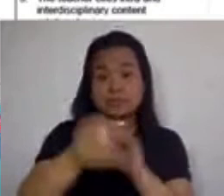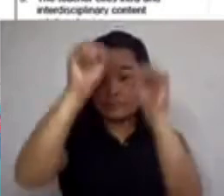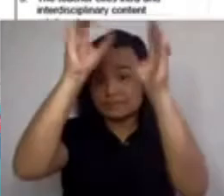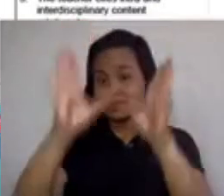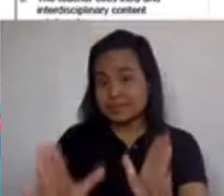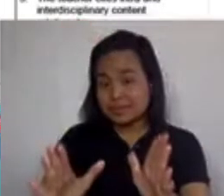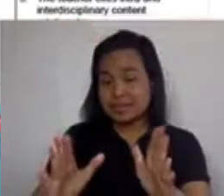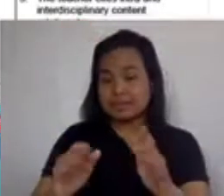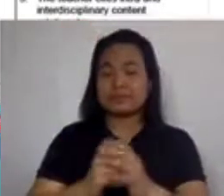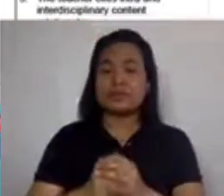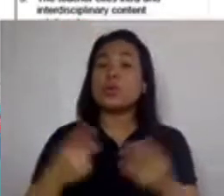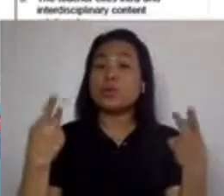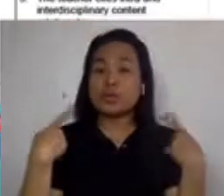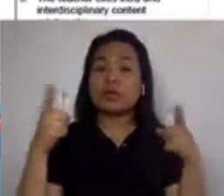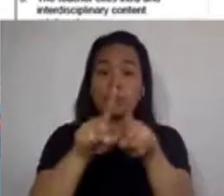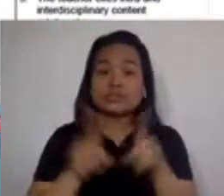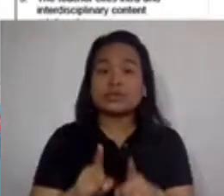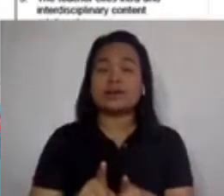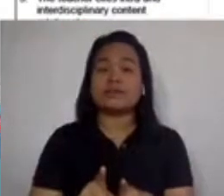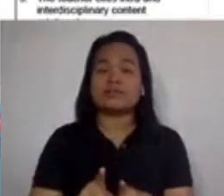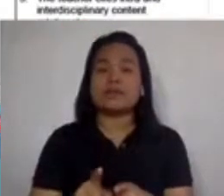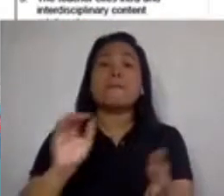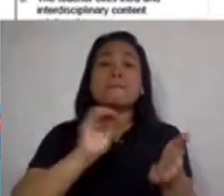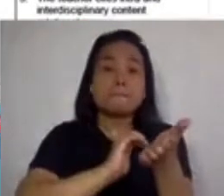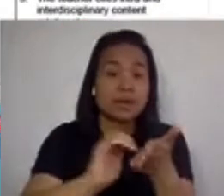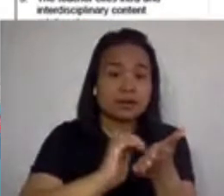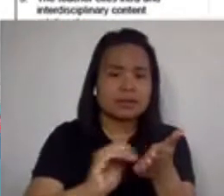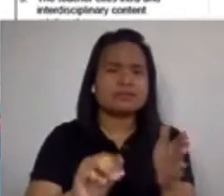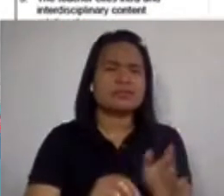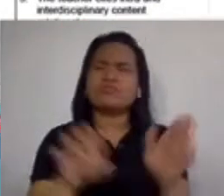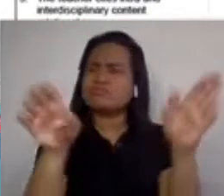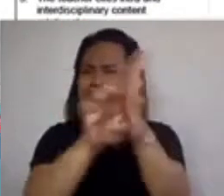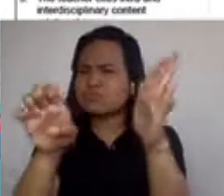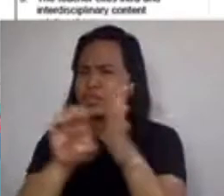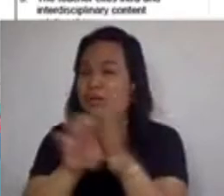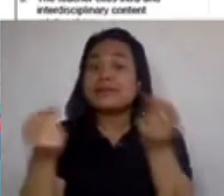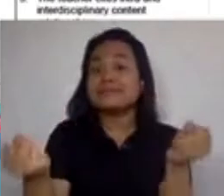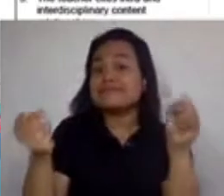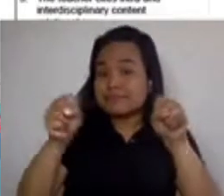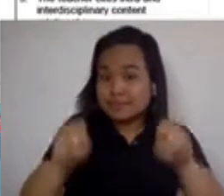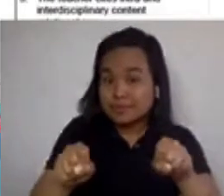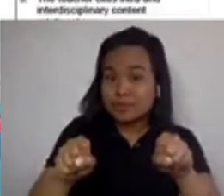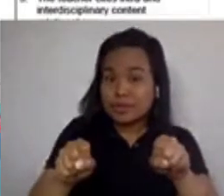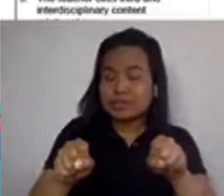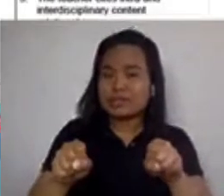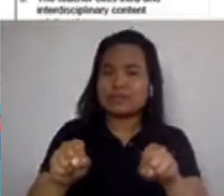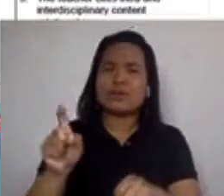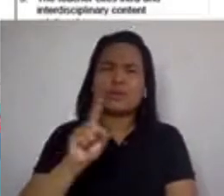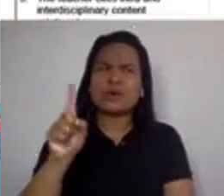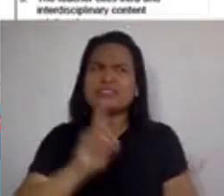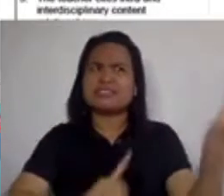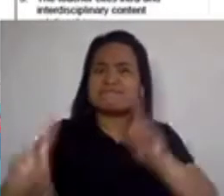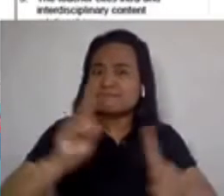have the features of practice or sample scenarios of what a demonstration of this certain